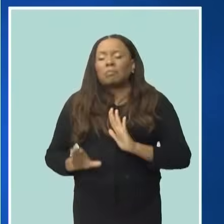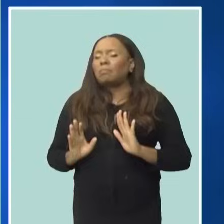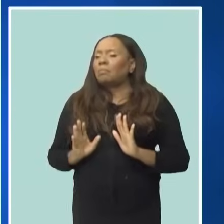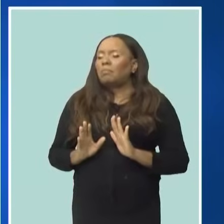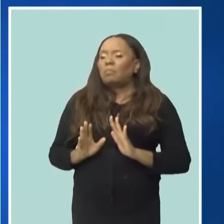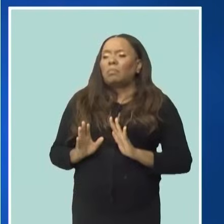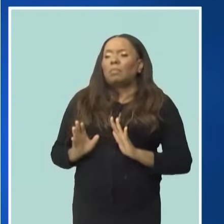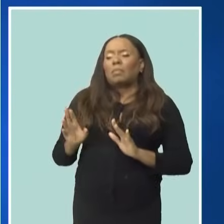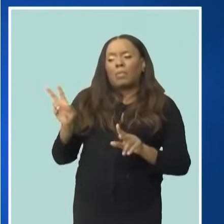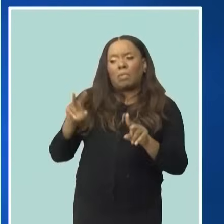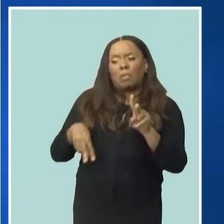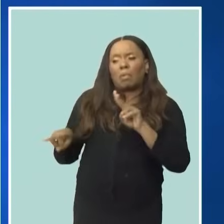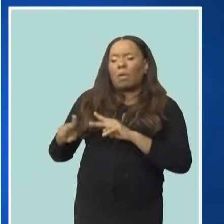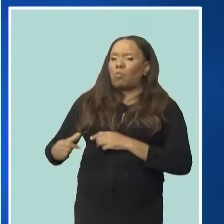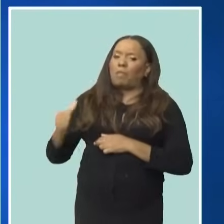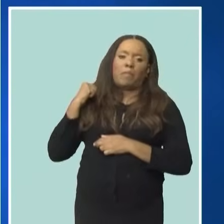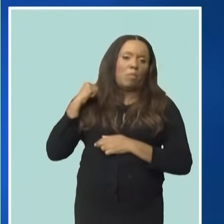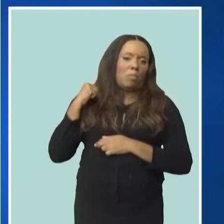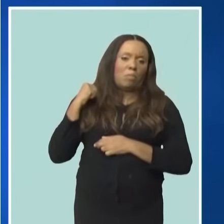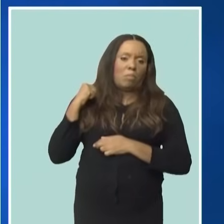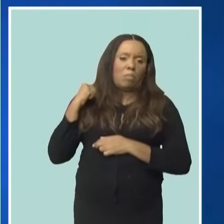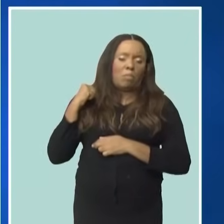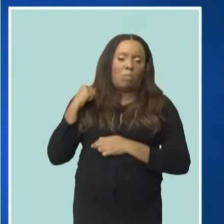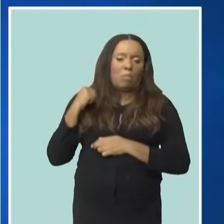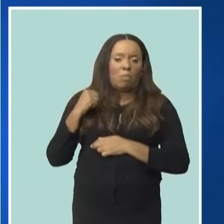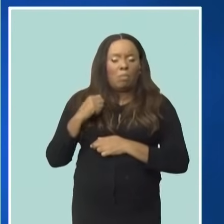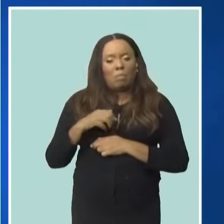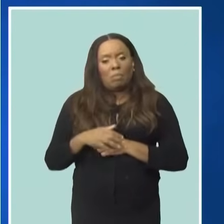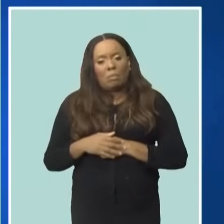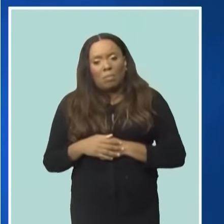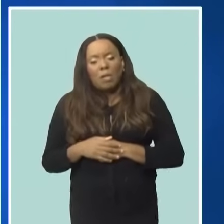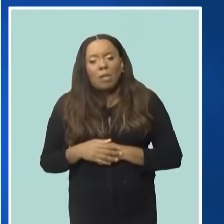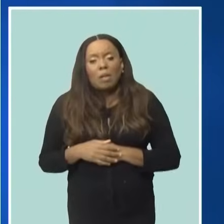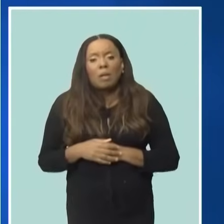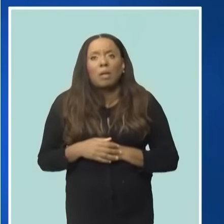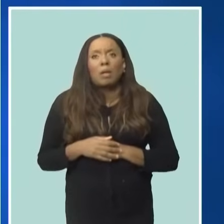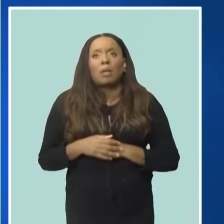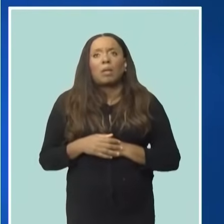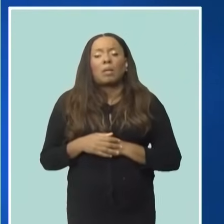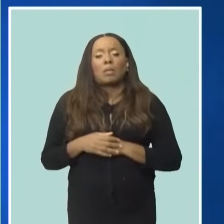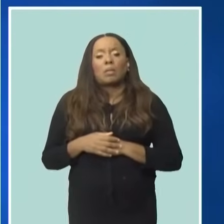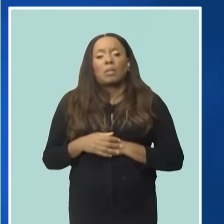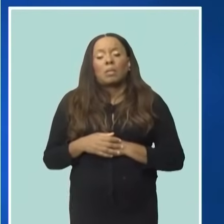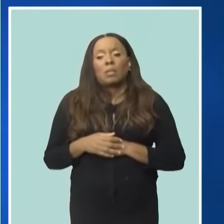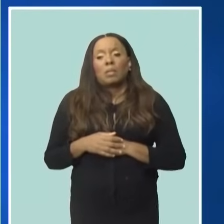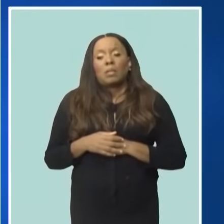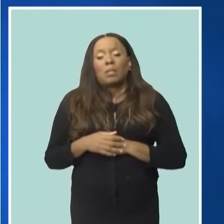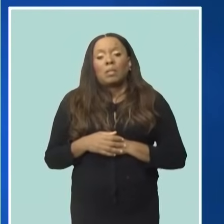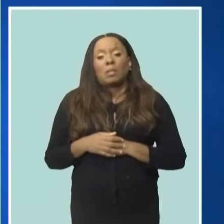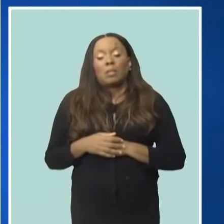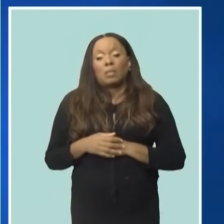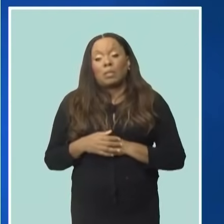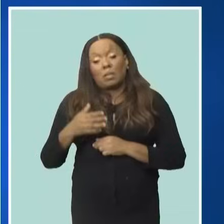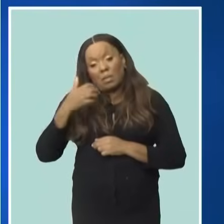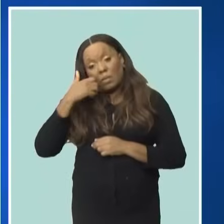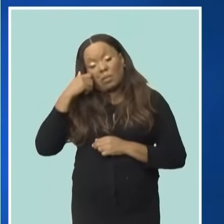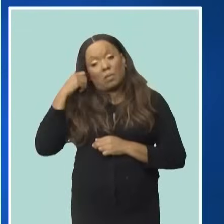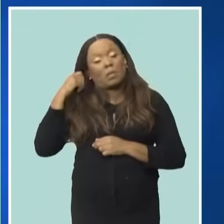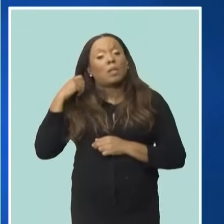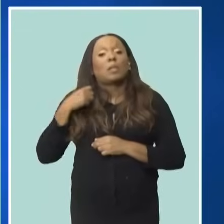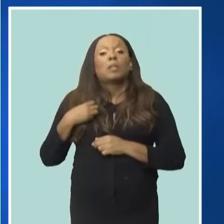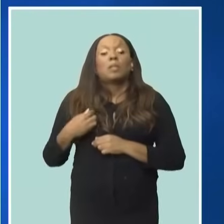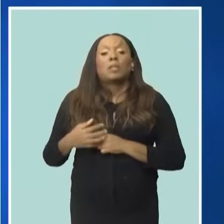threat. Also, to refuse entry to any person who is likely to become a charge on the public purse, that is, likely